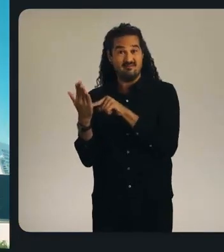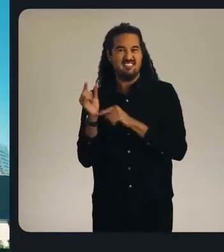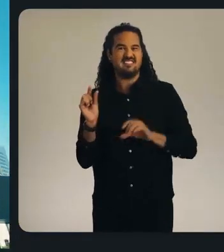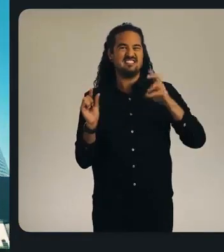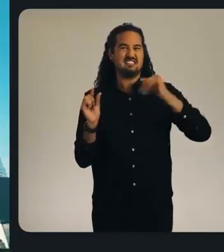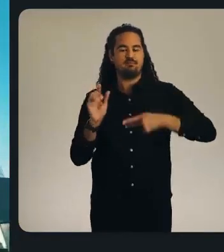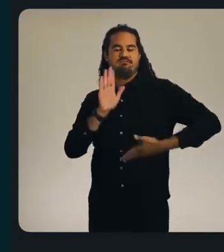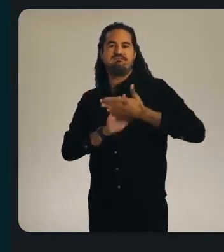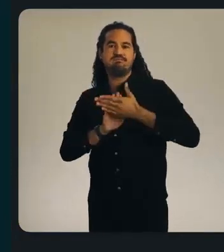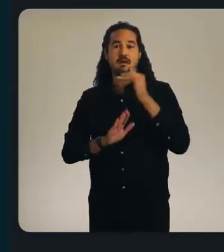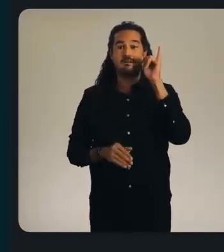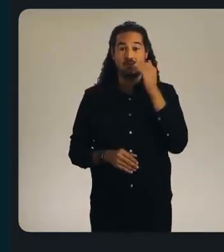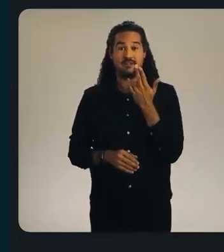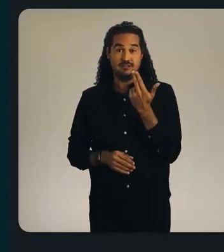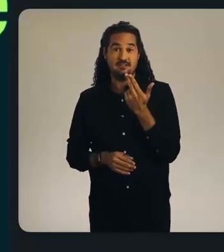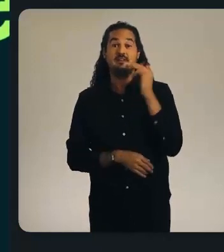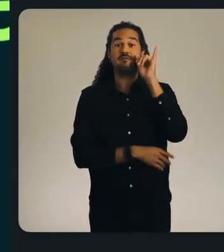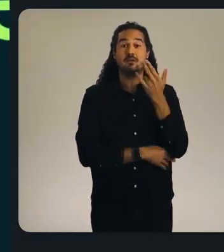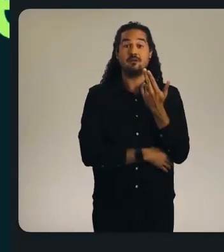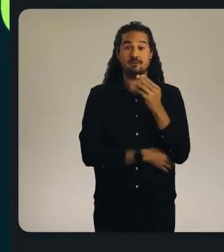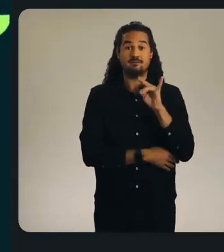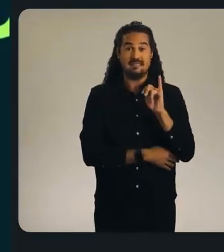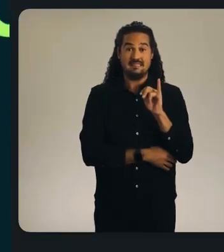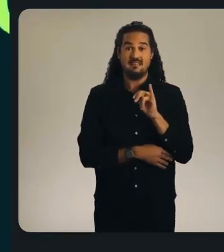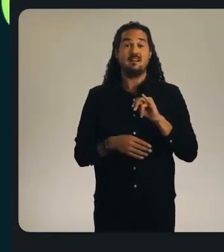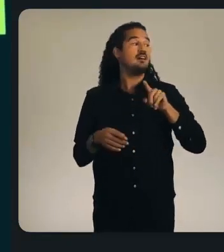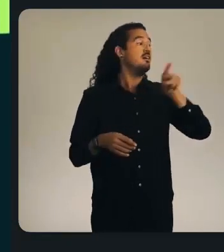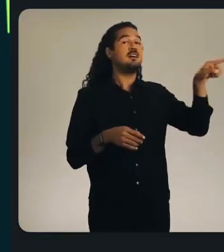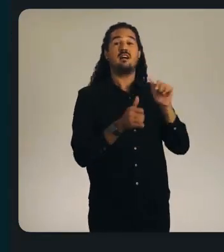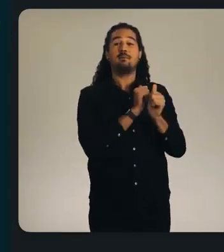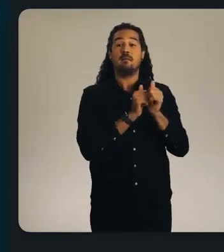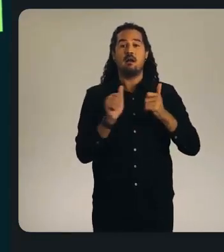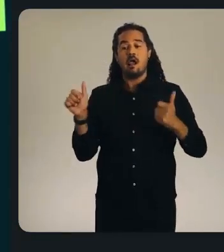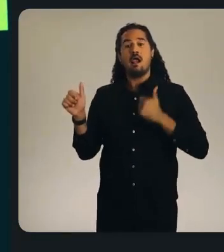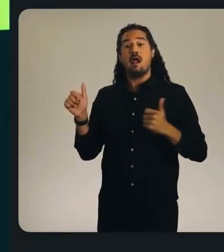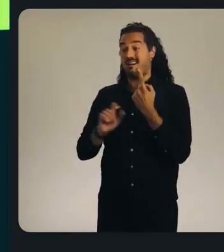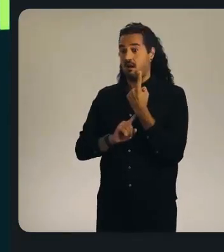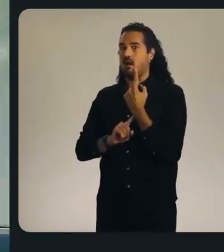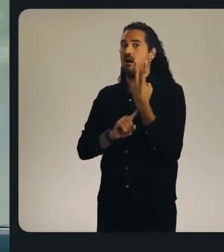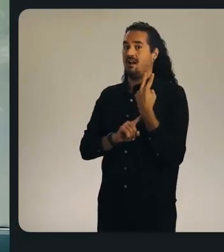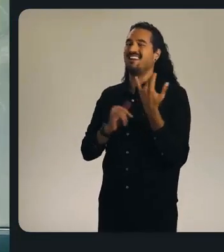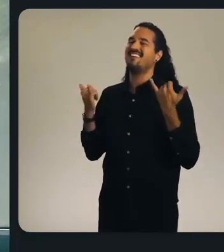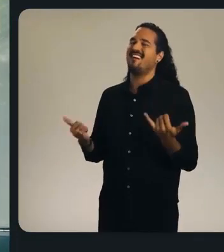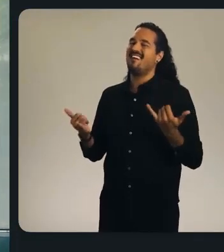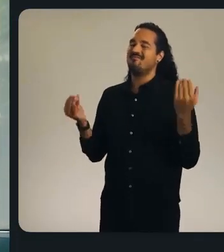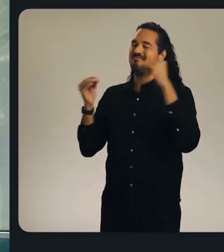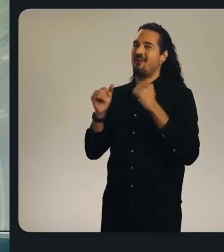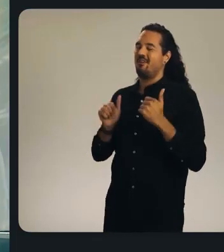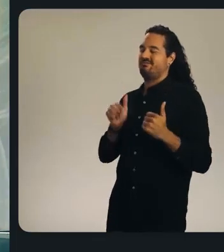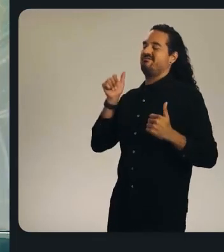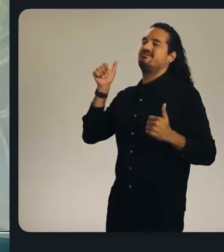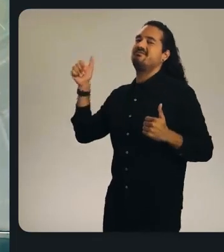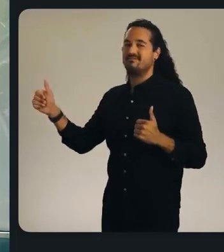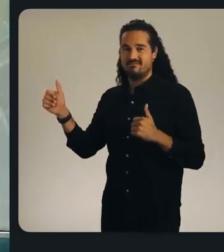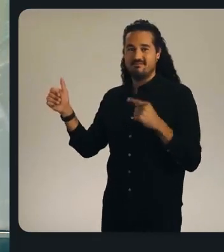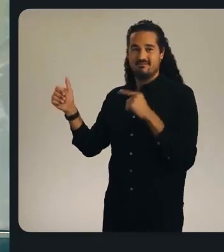and iPhone 13 mini. Frankly, the competition is still playing catch-up to our chips, not just from last year, but even from 2 years ago. And today, we're extending our lead